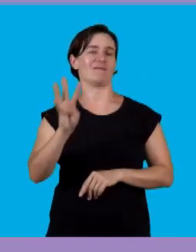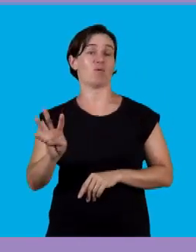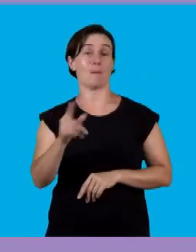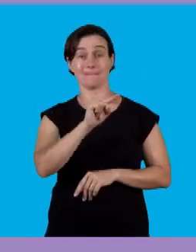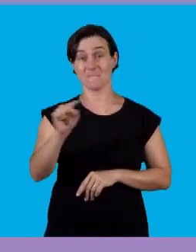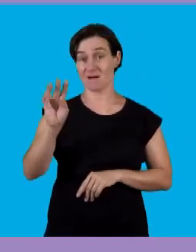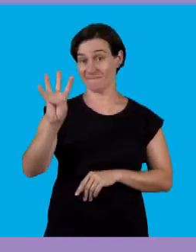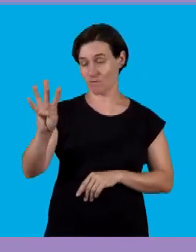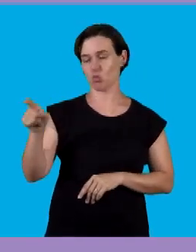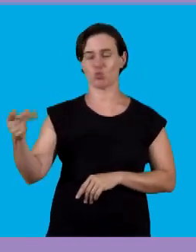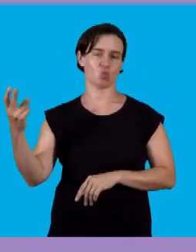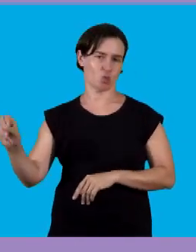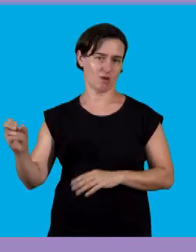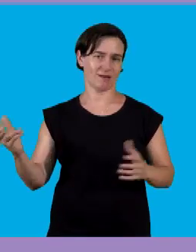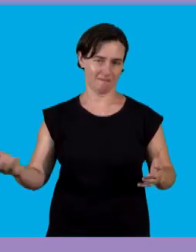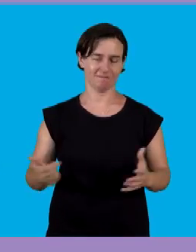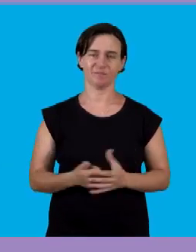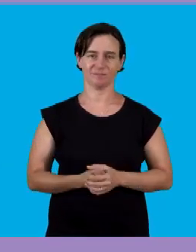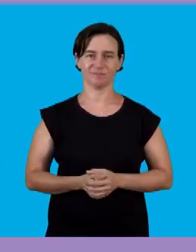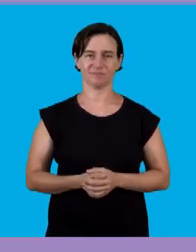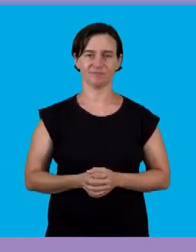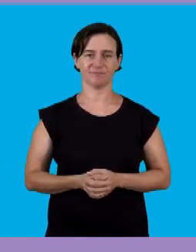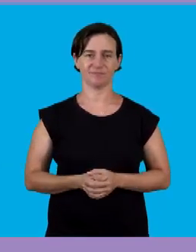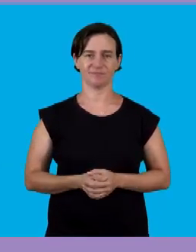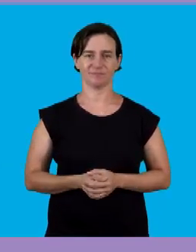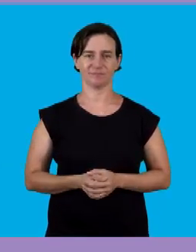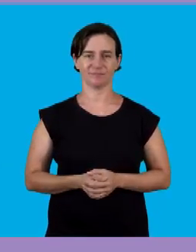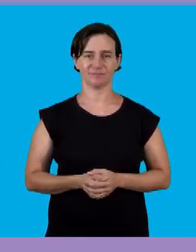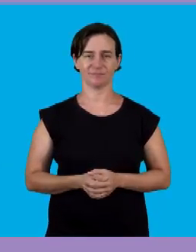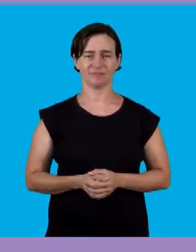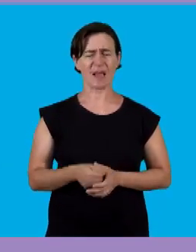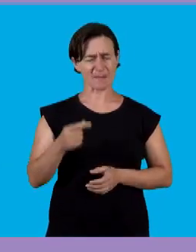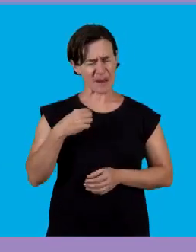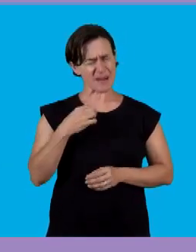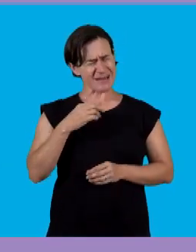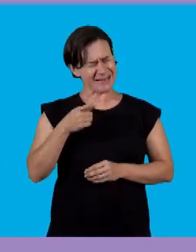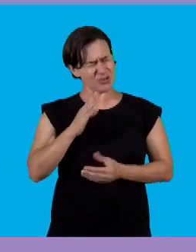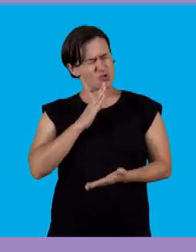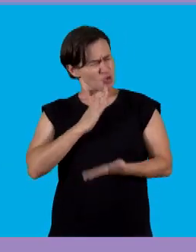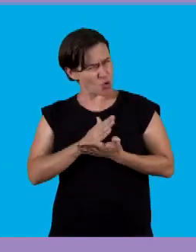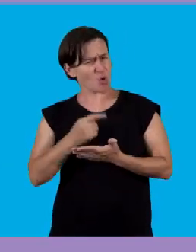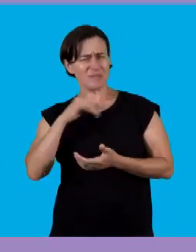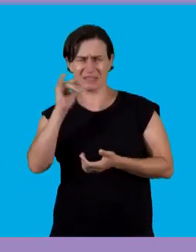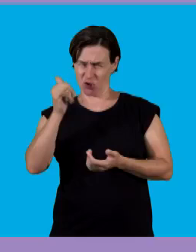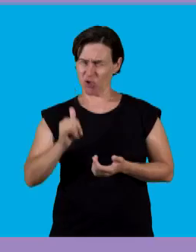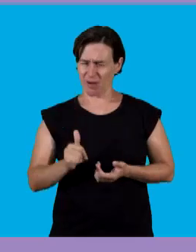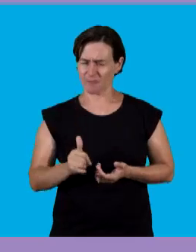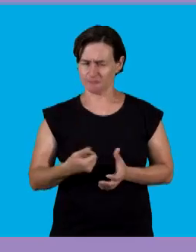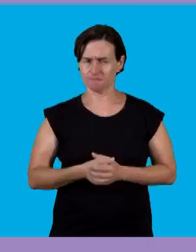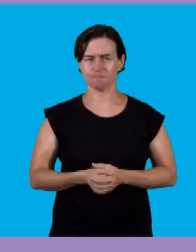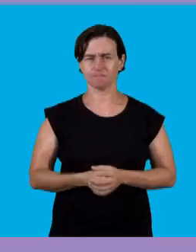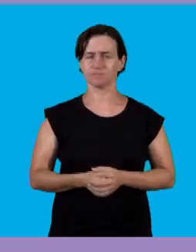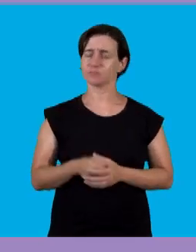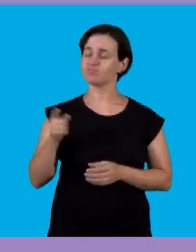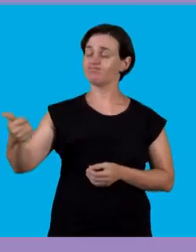give us 24, and then when we subtract 4 from that, we will get 20. But just to be extra sure, we need to